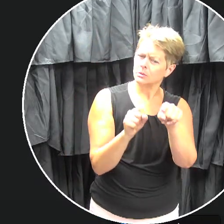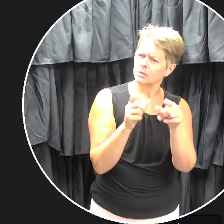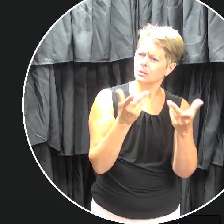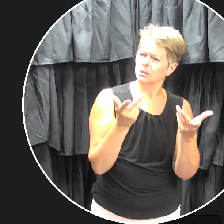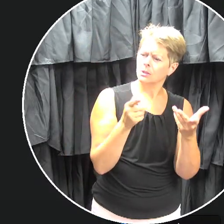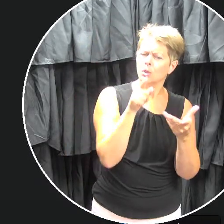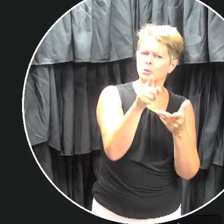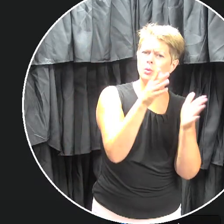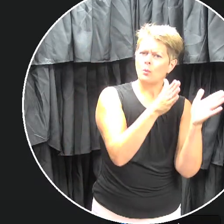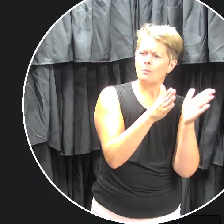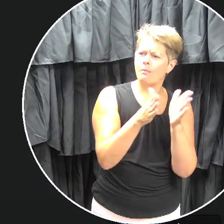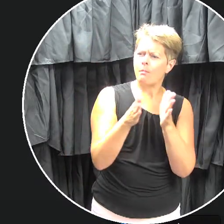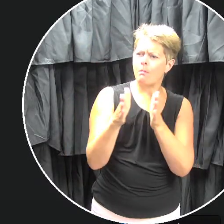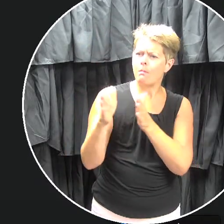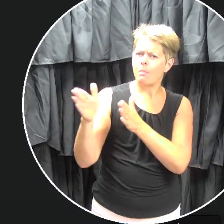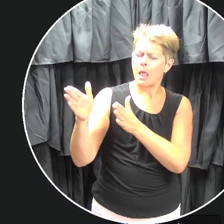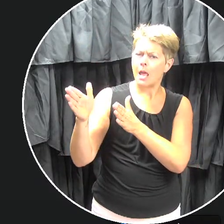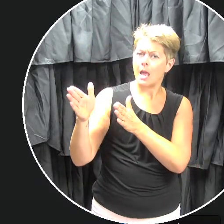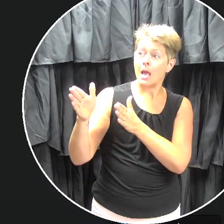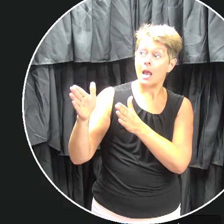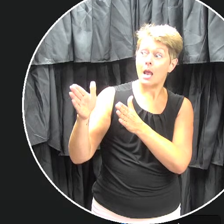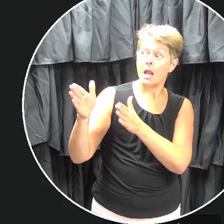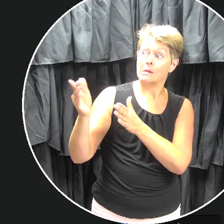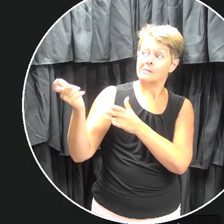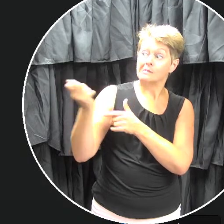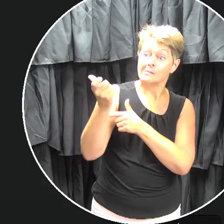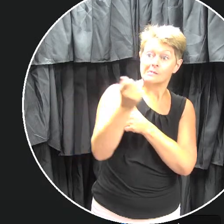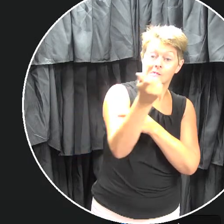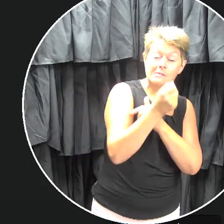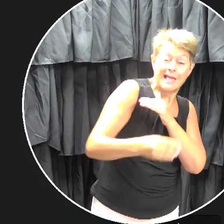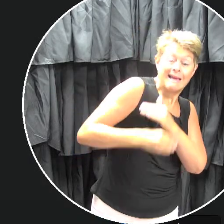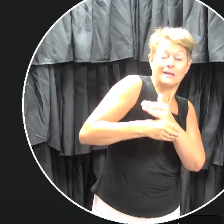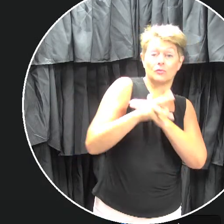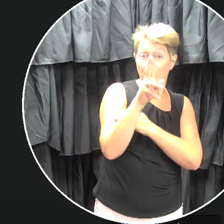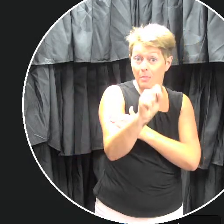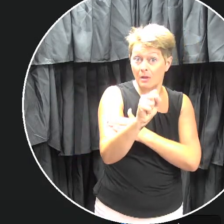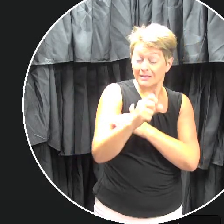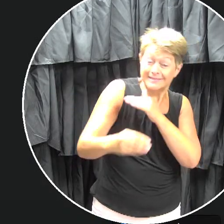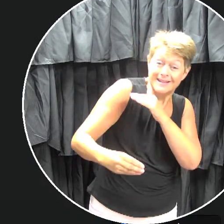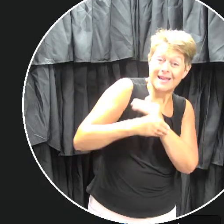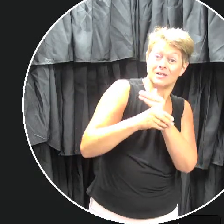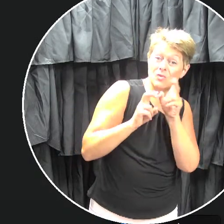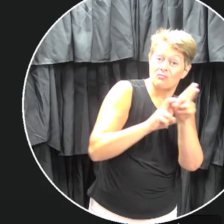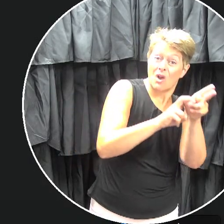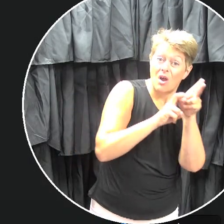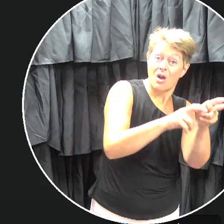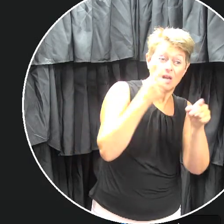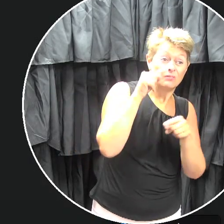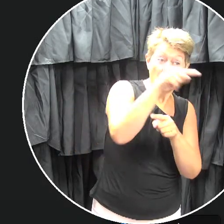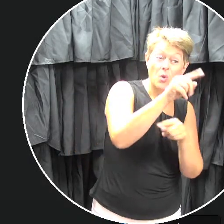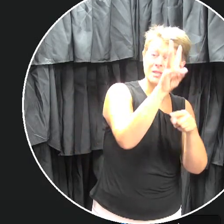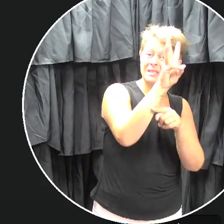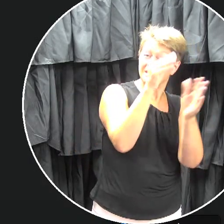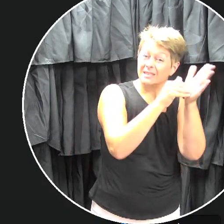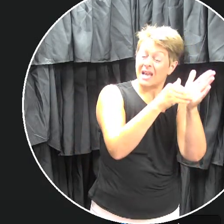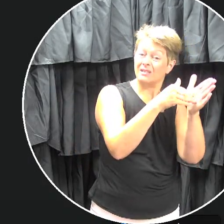to try to acquire extra buses, do extra runs to meet the demand, those 6,000 kids?